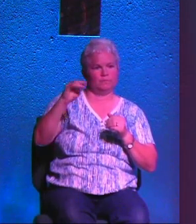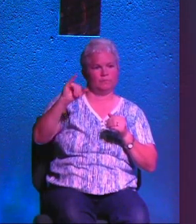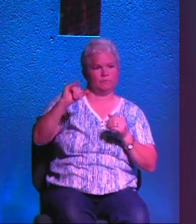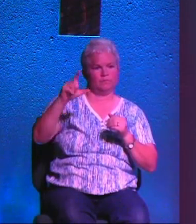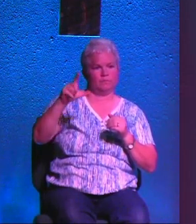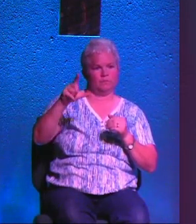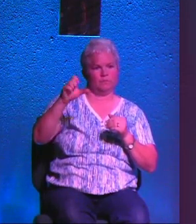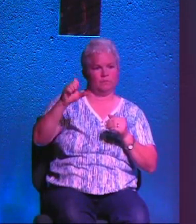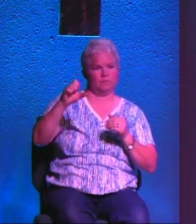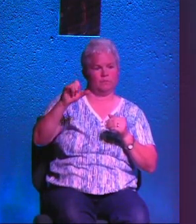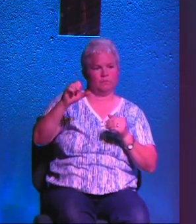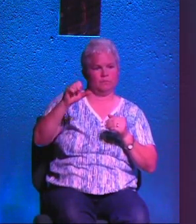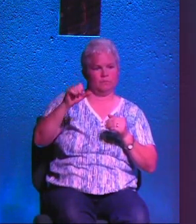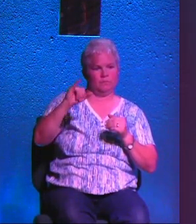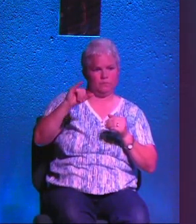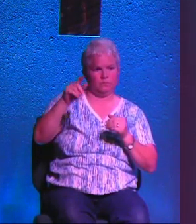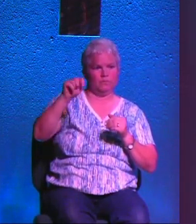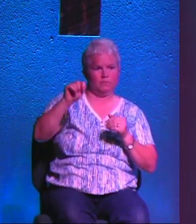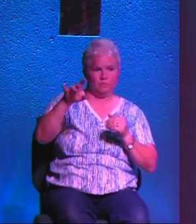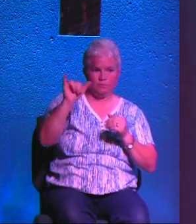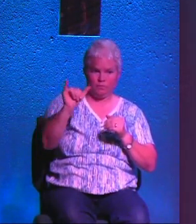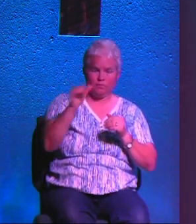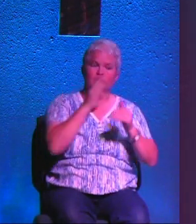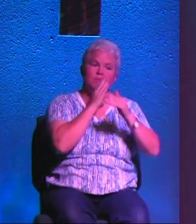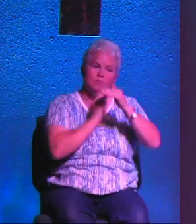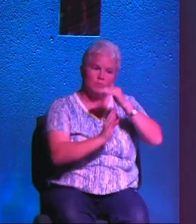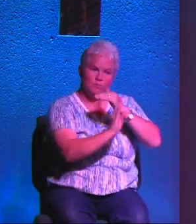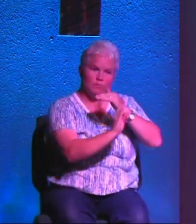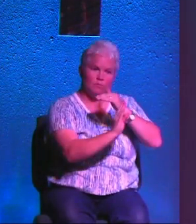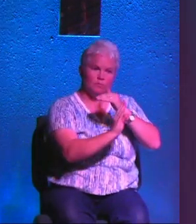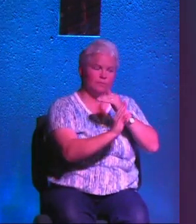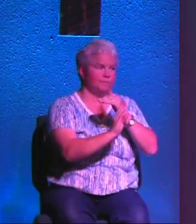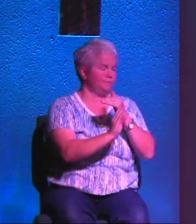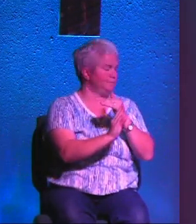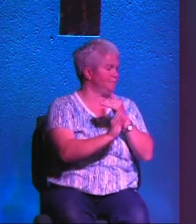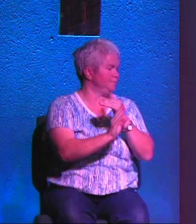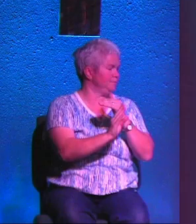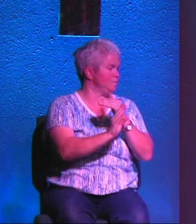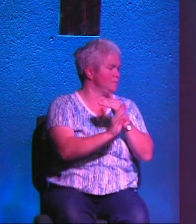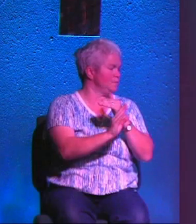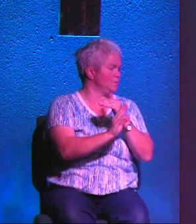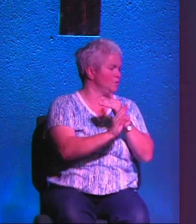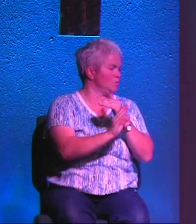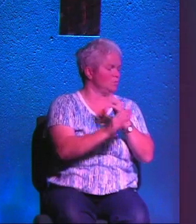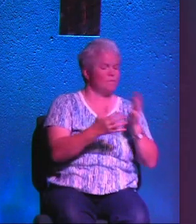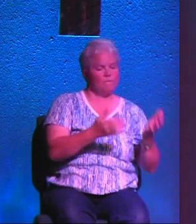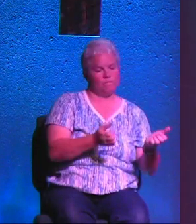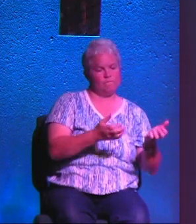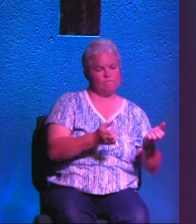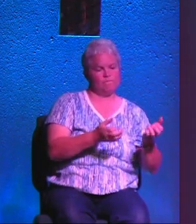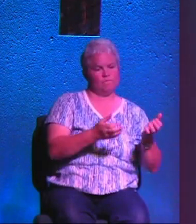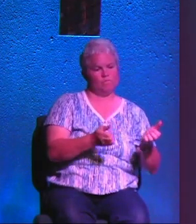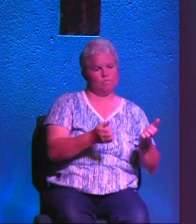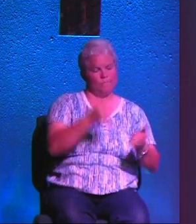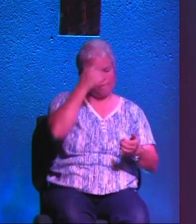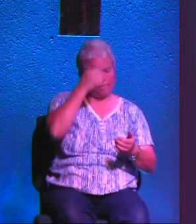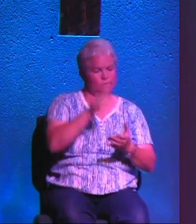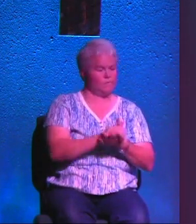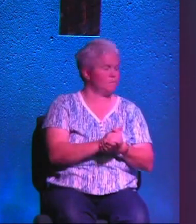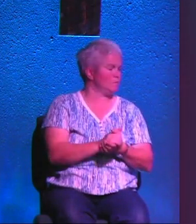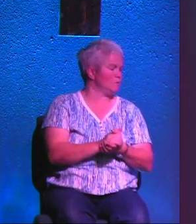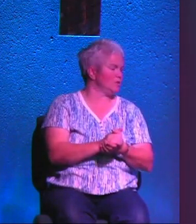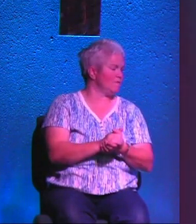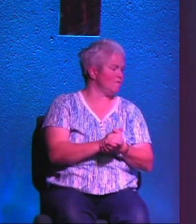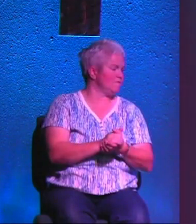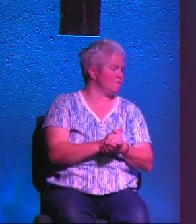These false teachers were choosing for themselves what they wanted to believe.